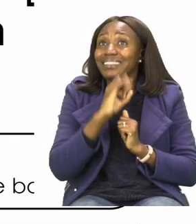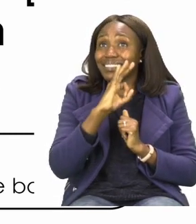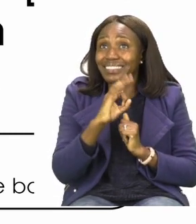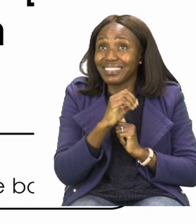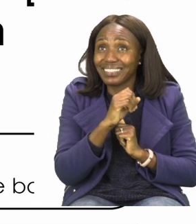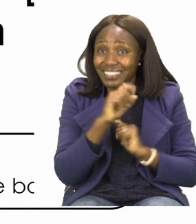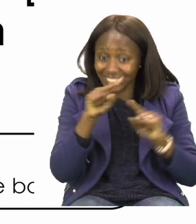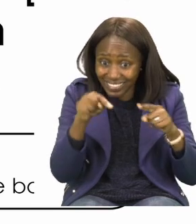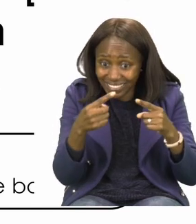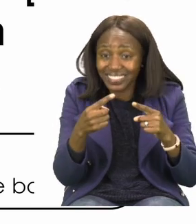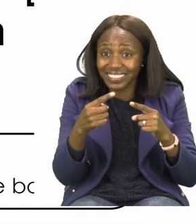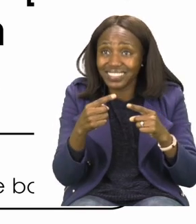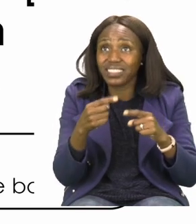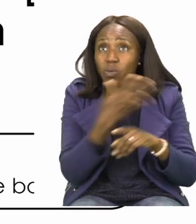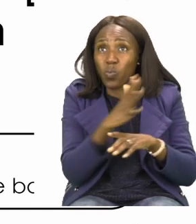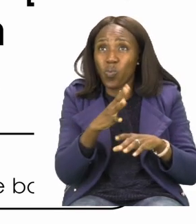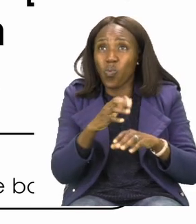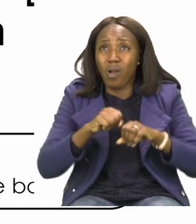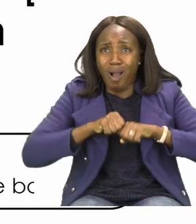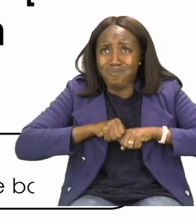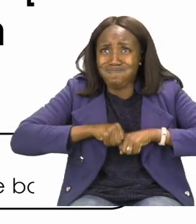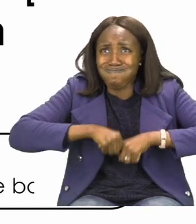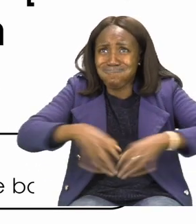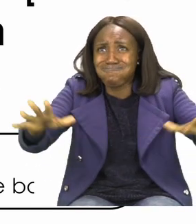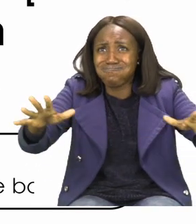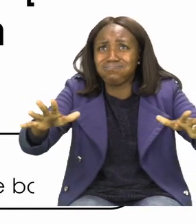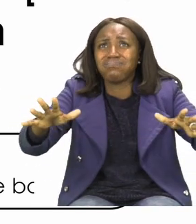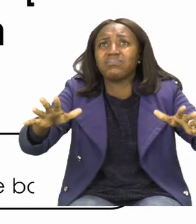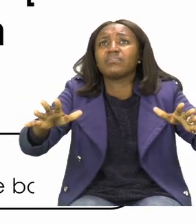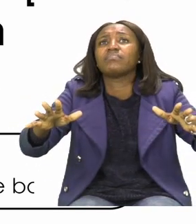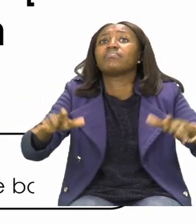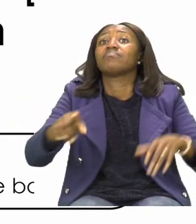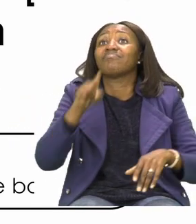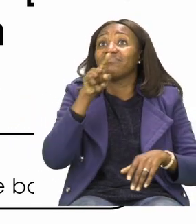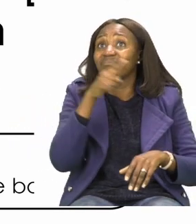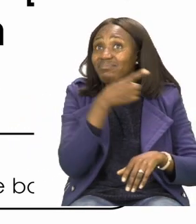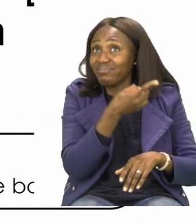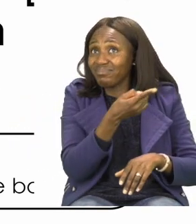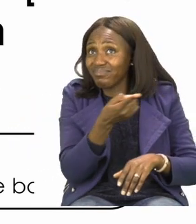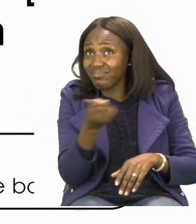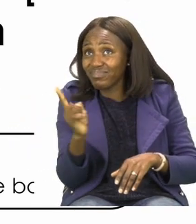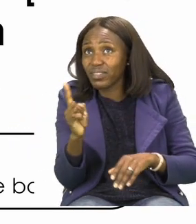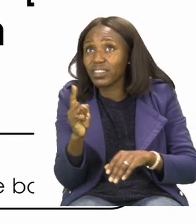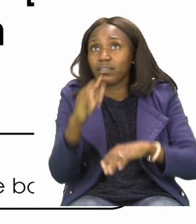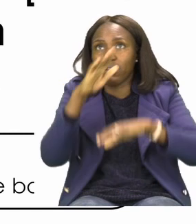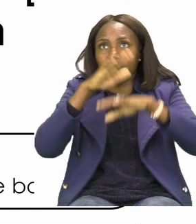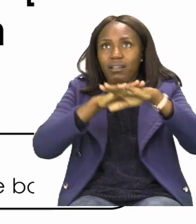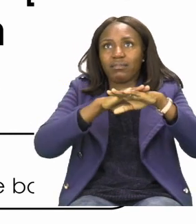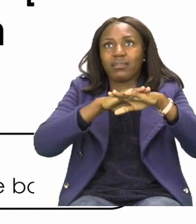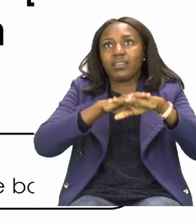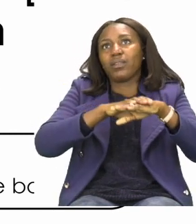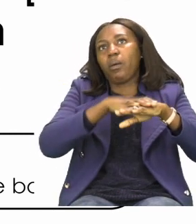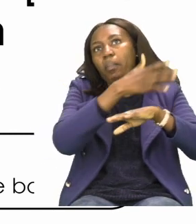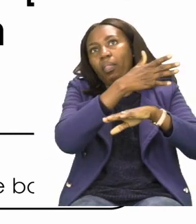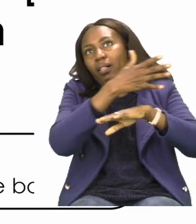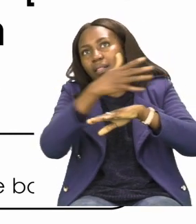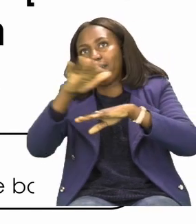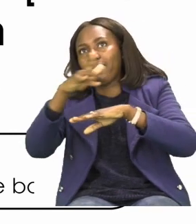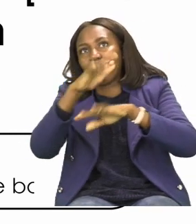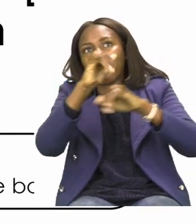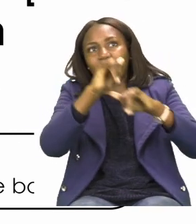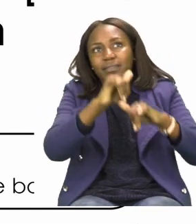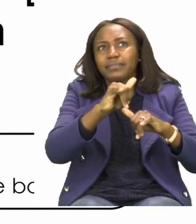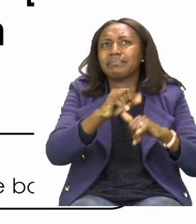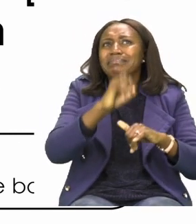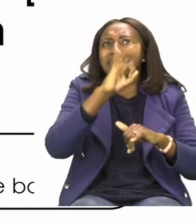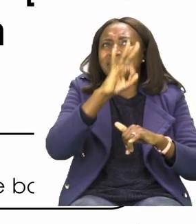they push away enough water, they float. If they